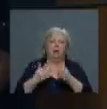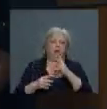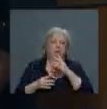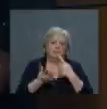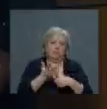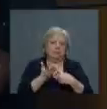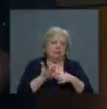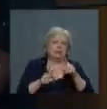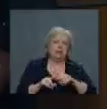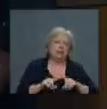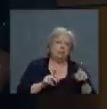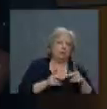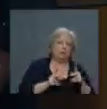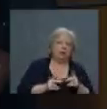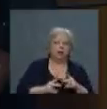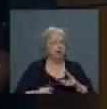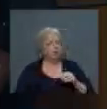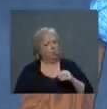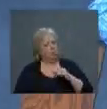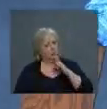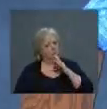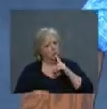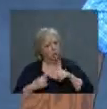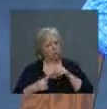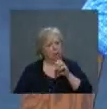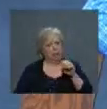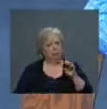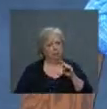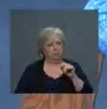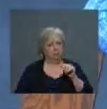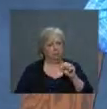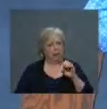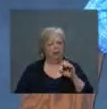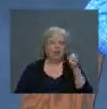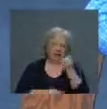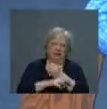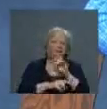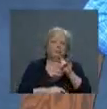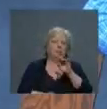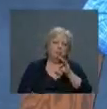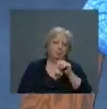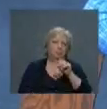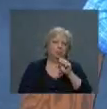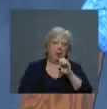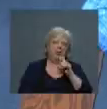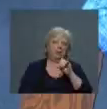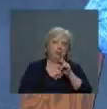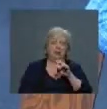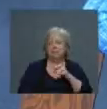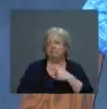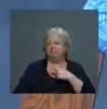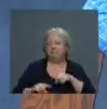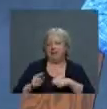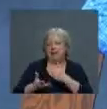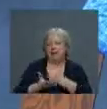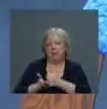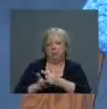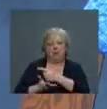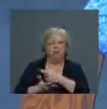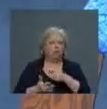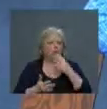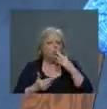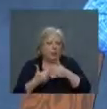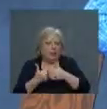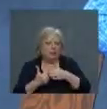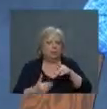different location than where those are. Well, I'm talking on down on East Baseline. East Baseline. I can't help down you there. Around Pine